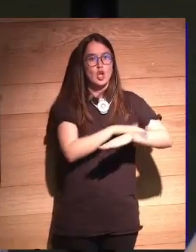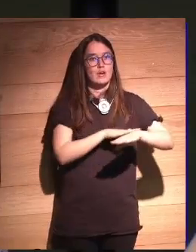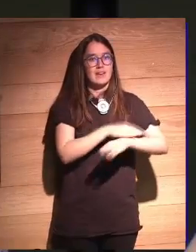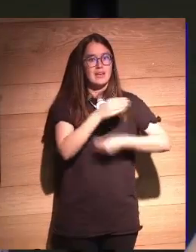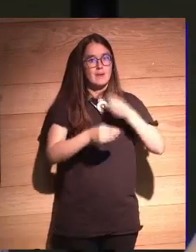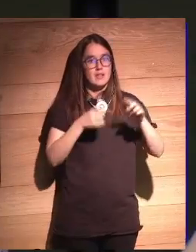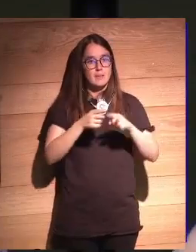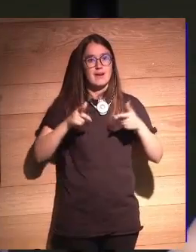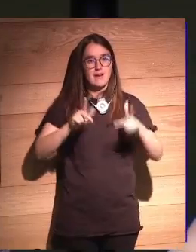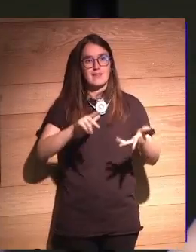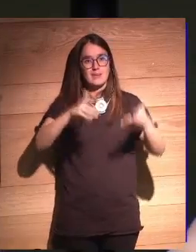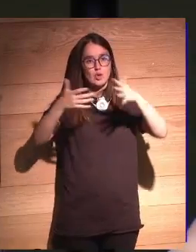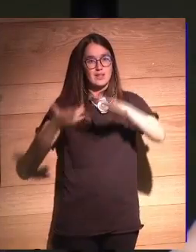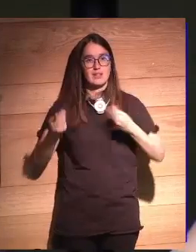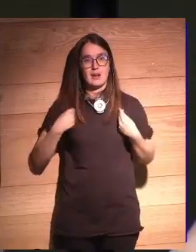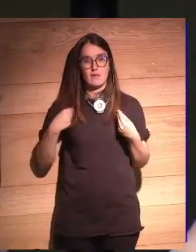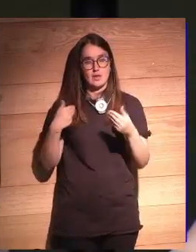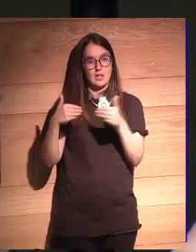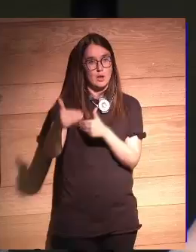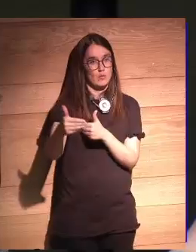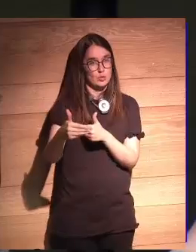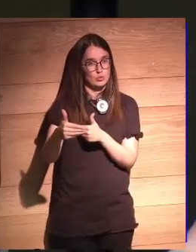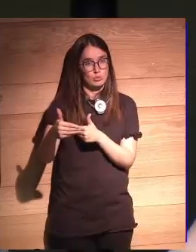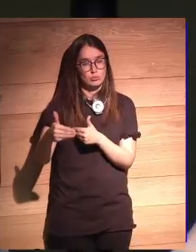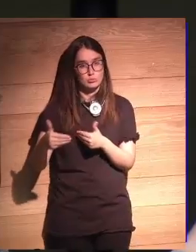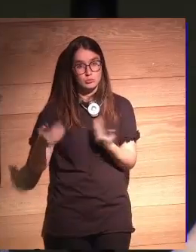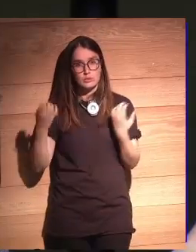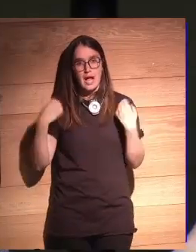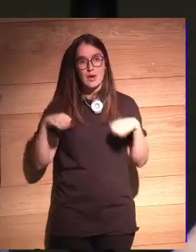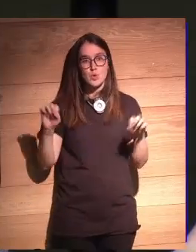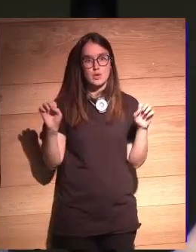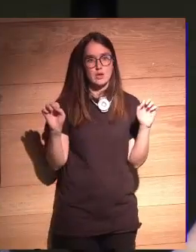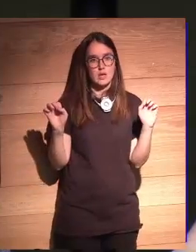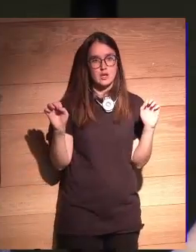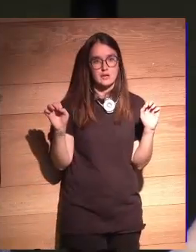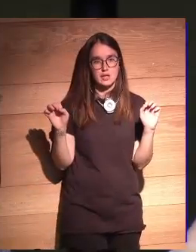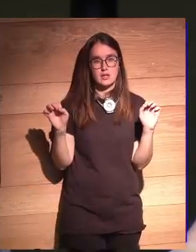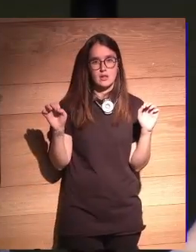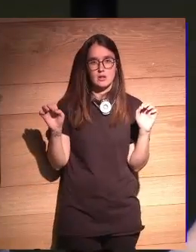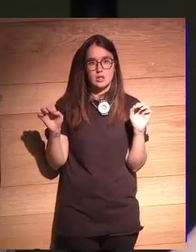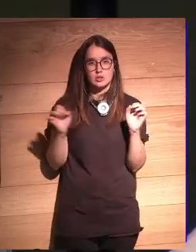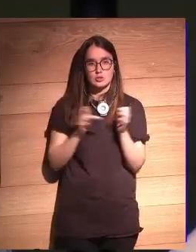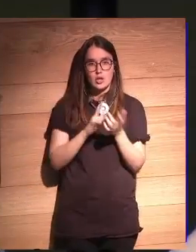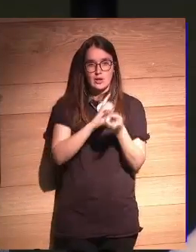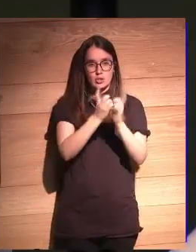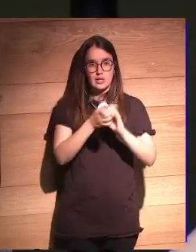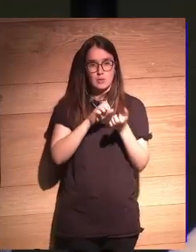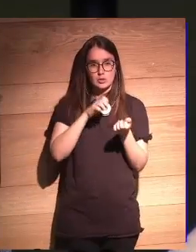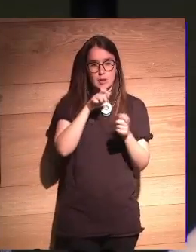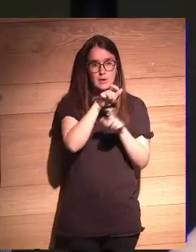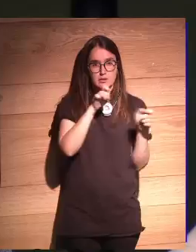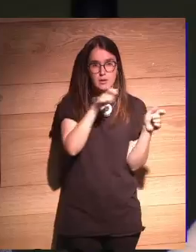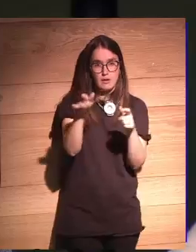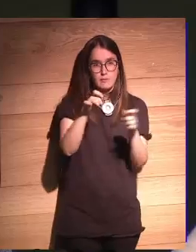housing in the future. I mean, irrespective of sort of demographic change, and